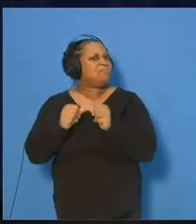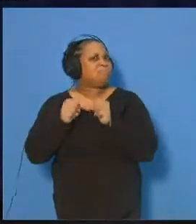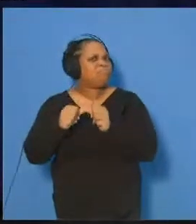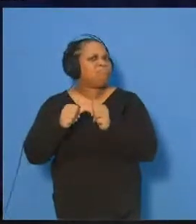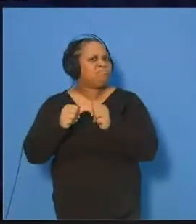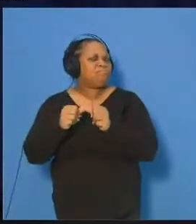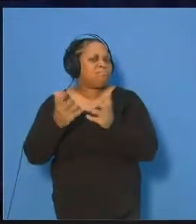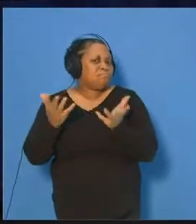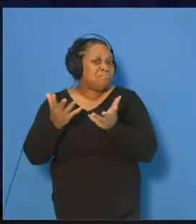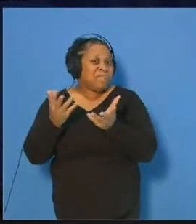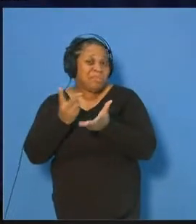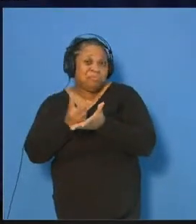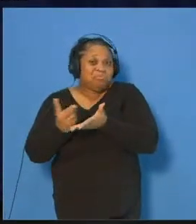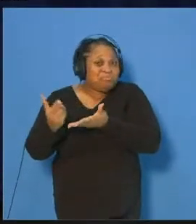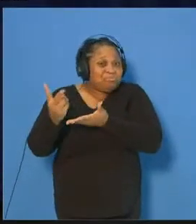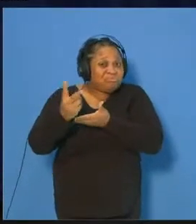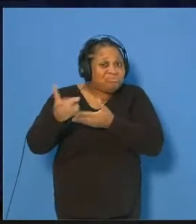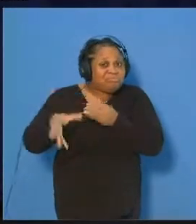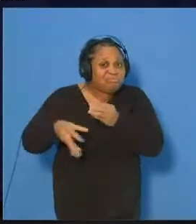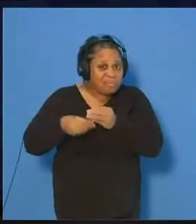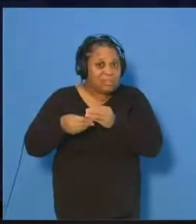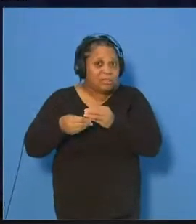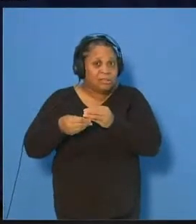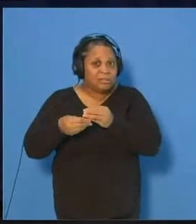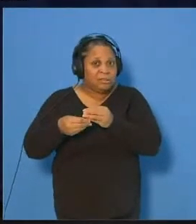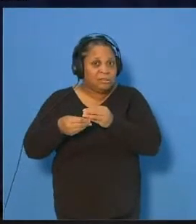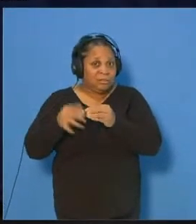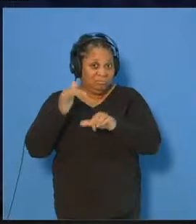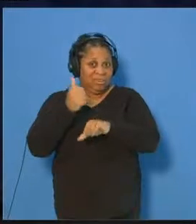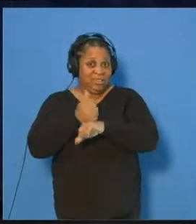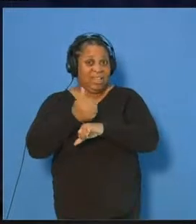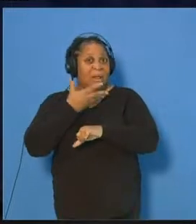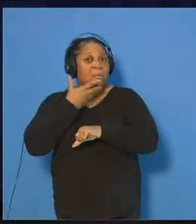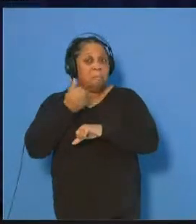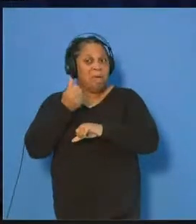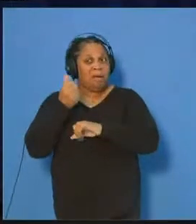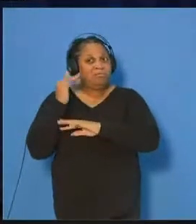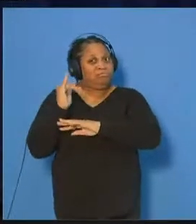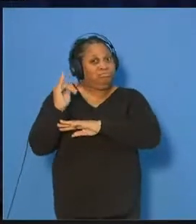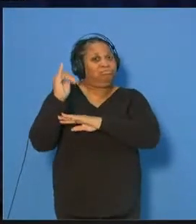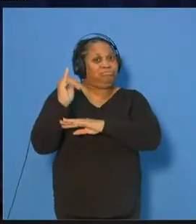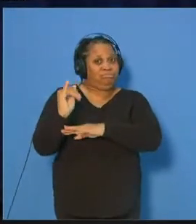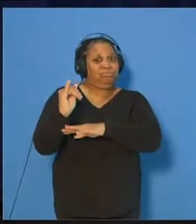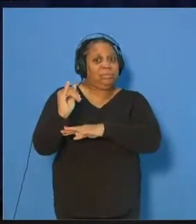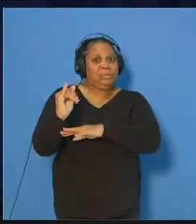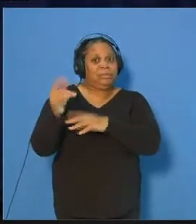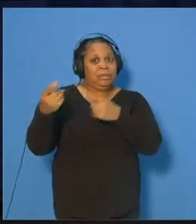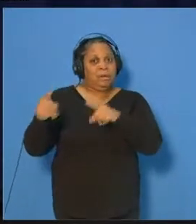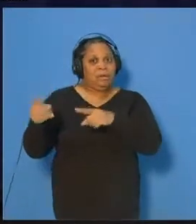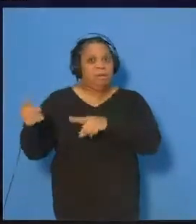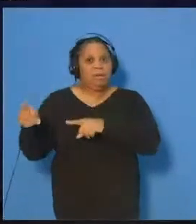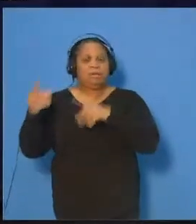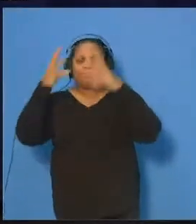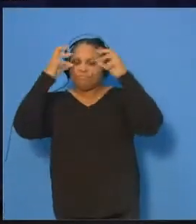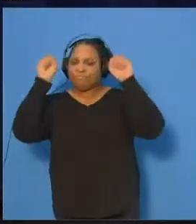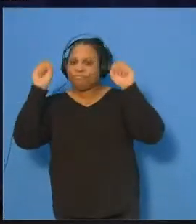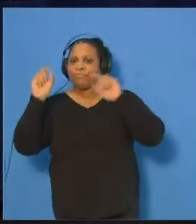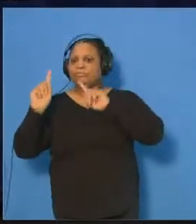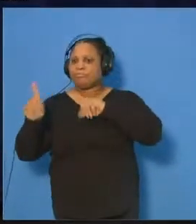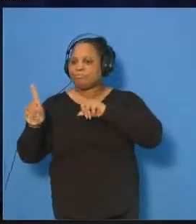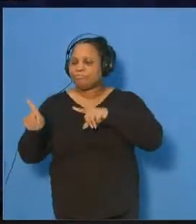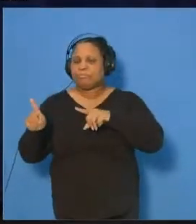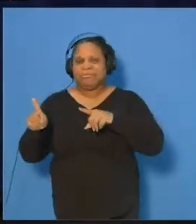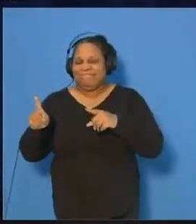by 1 or 2 more weeks to set Bermuda up for a better longer term outcome? I don't believe that